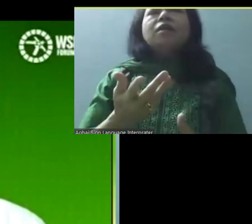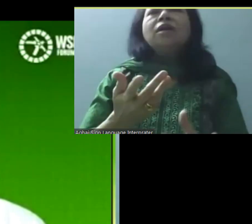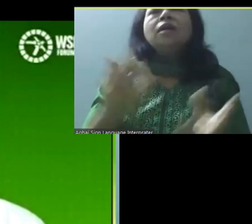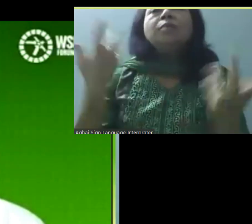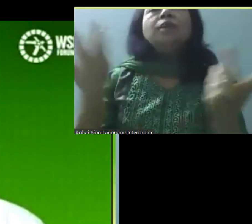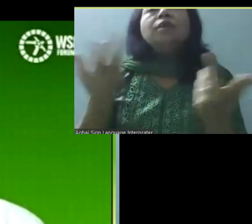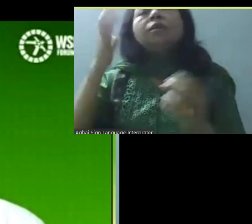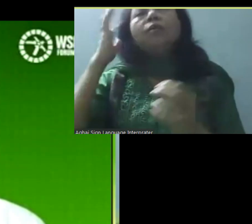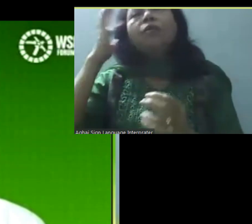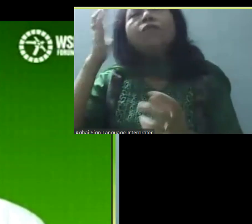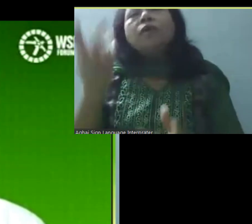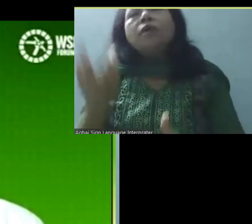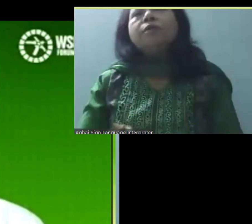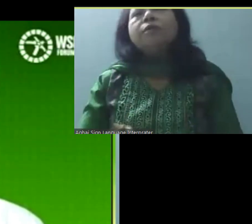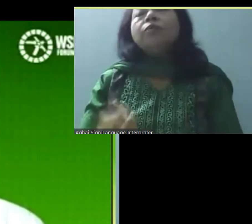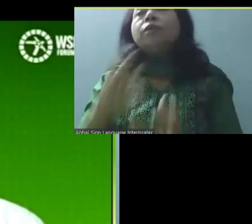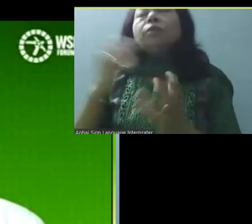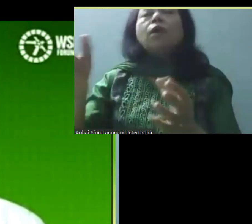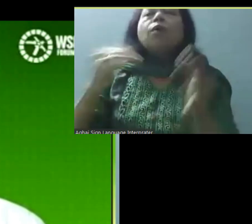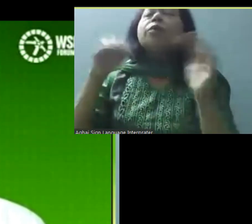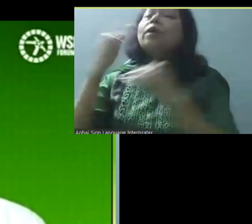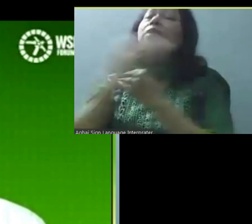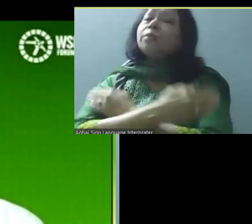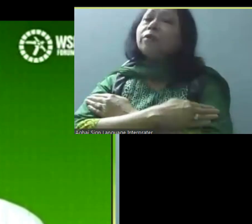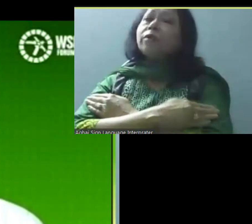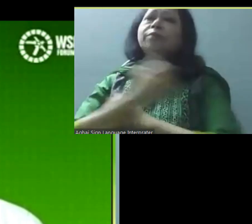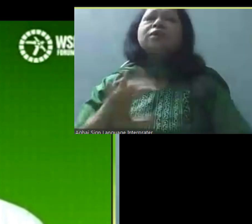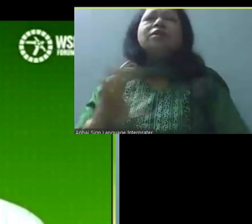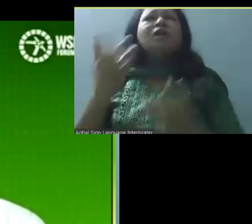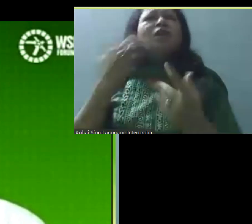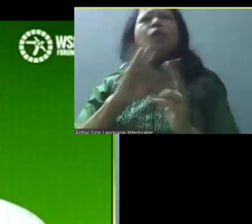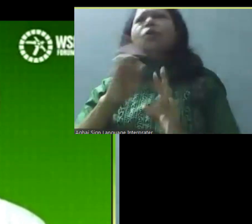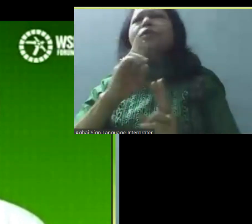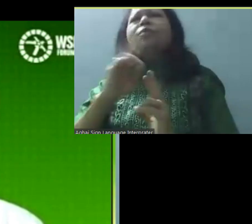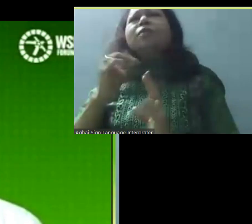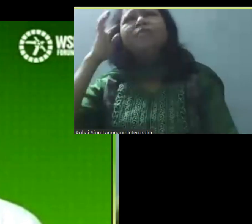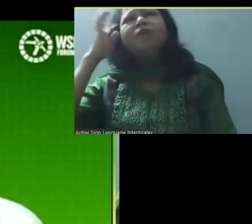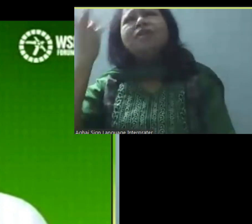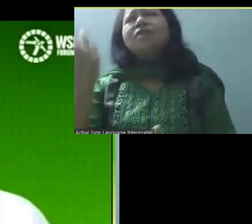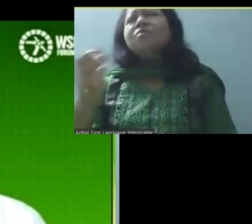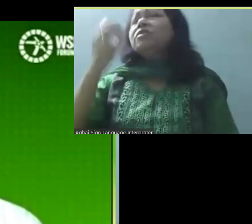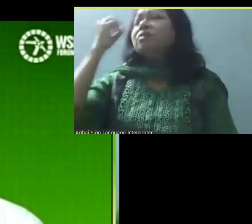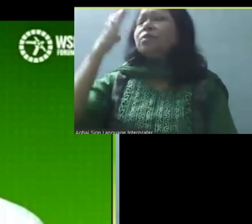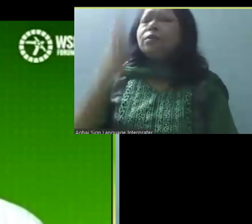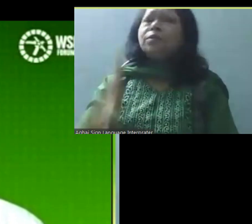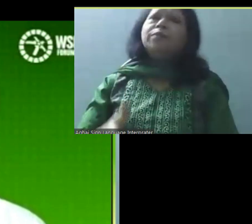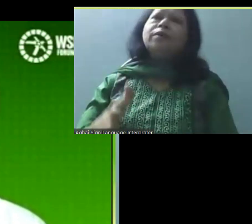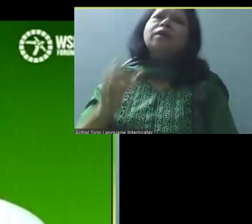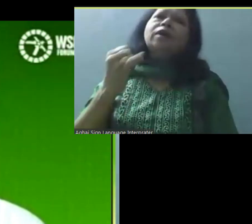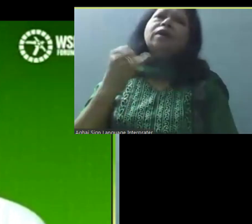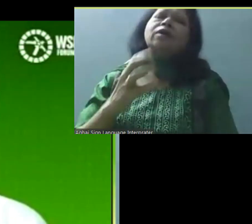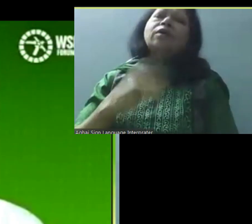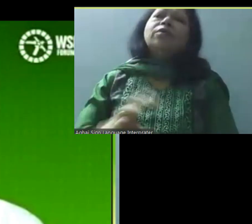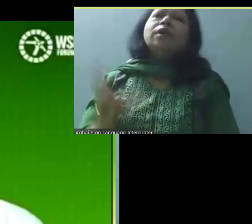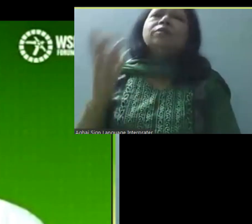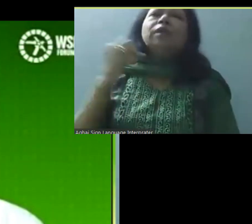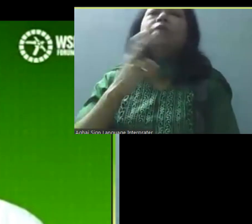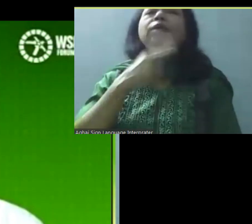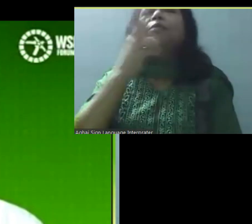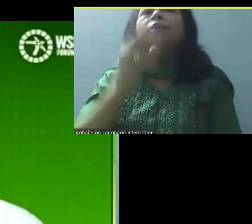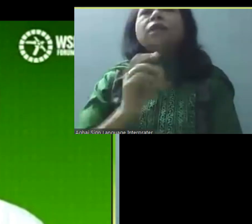a means of protecting people. No contact practices are almost impossible for those with visual and